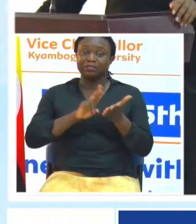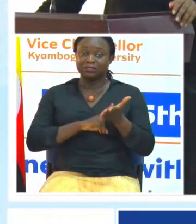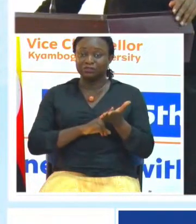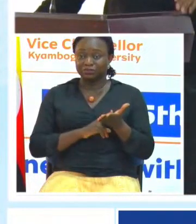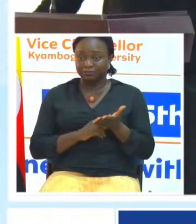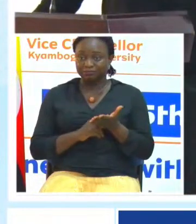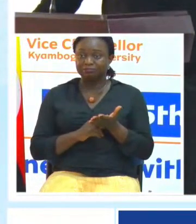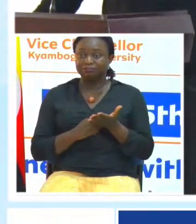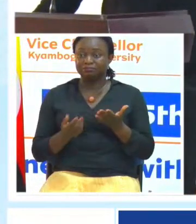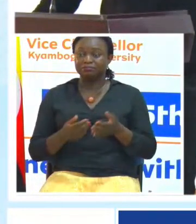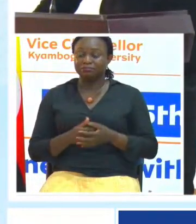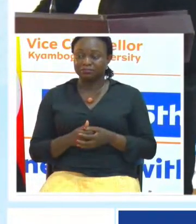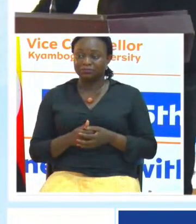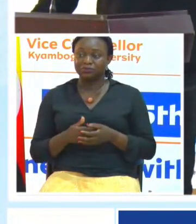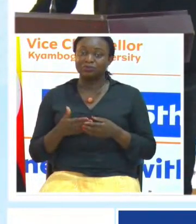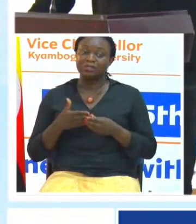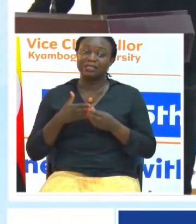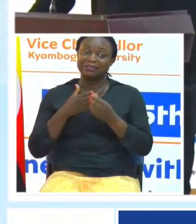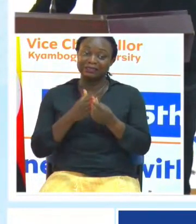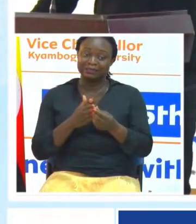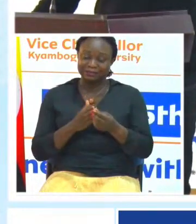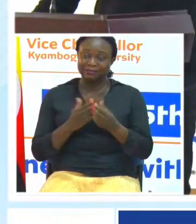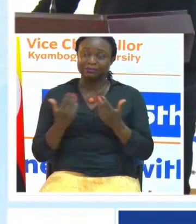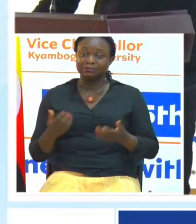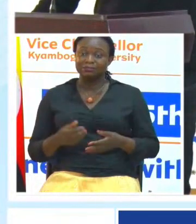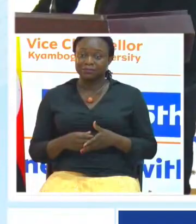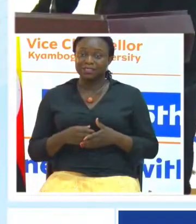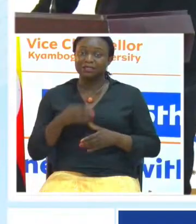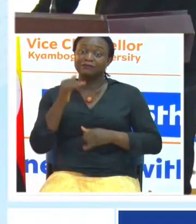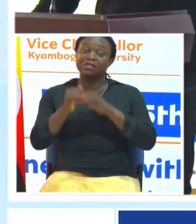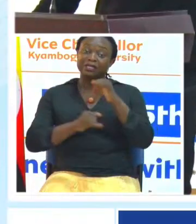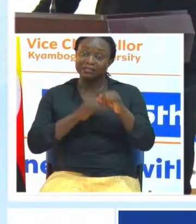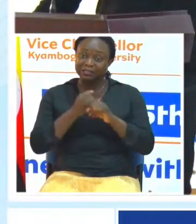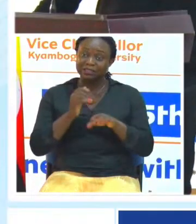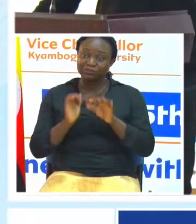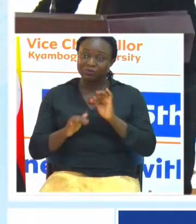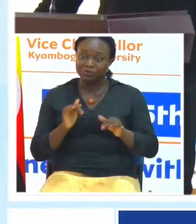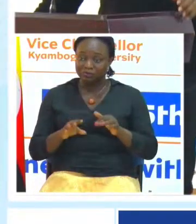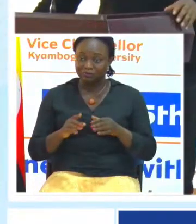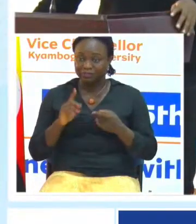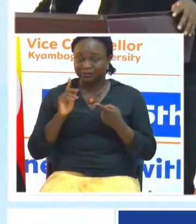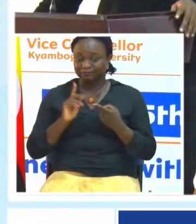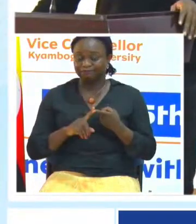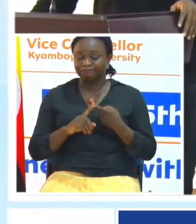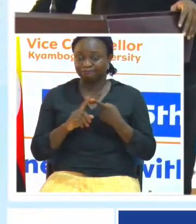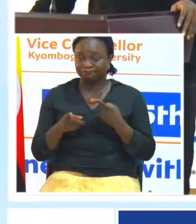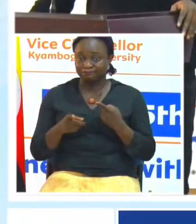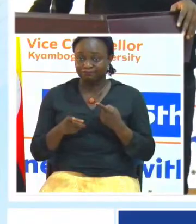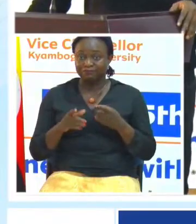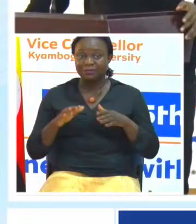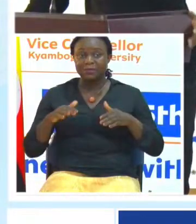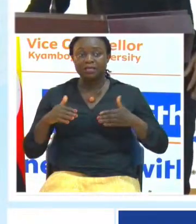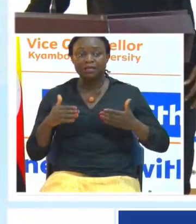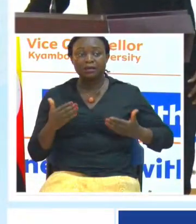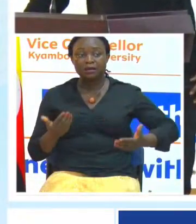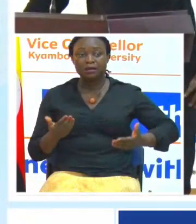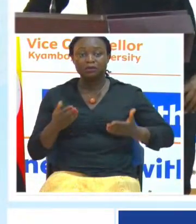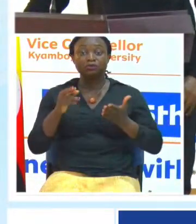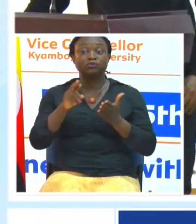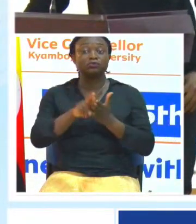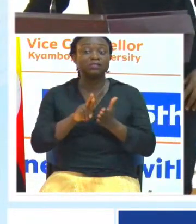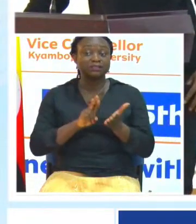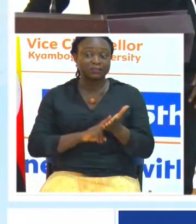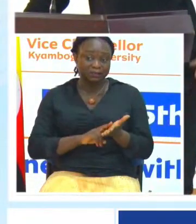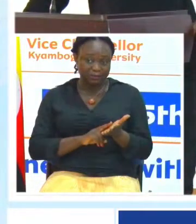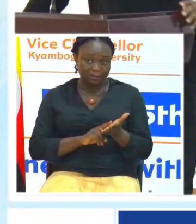to our office head international relations office. One of which is registering our